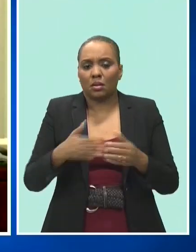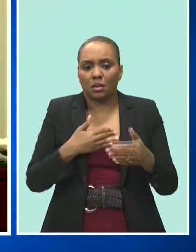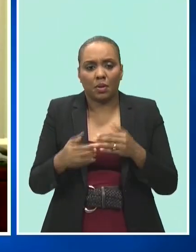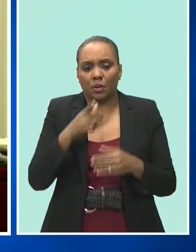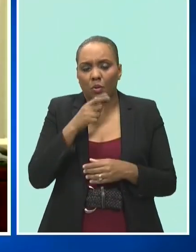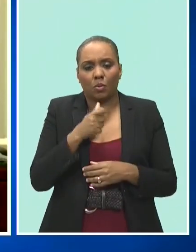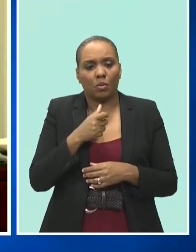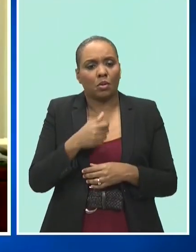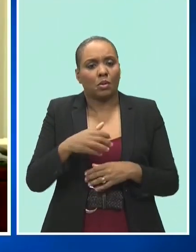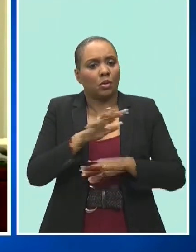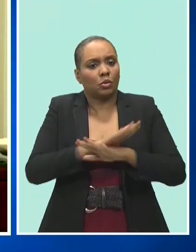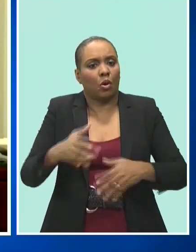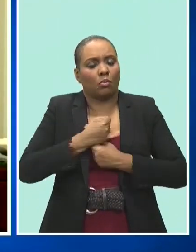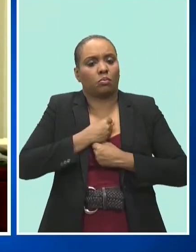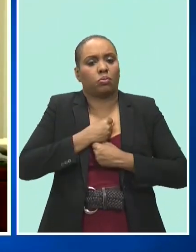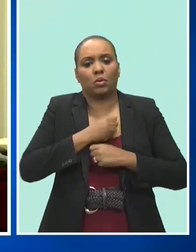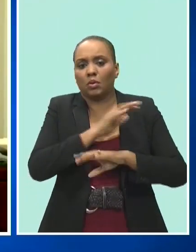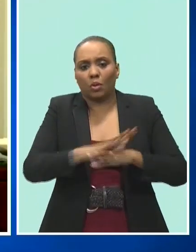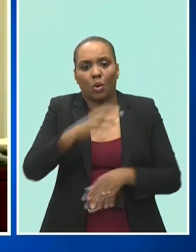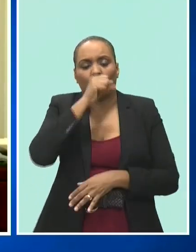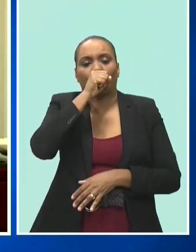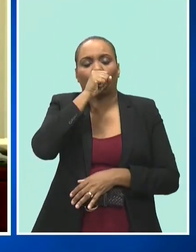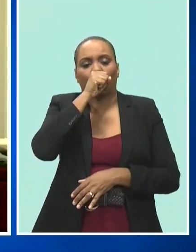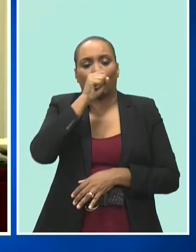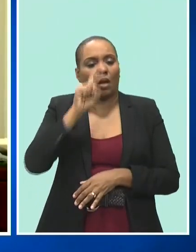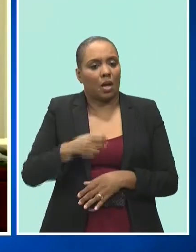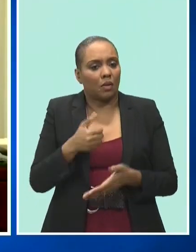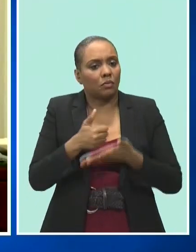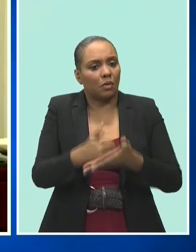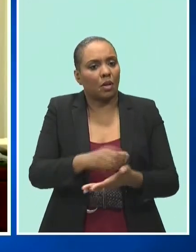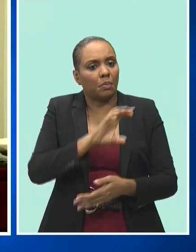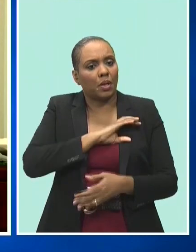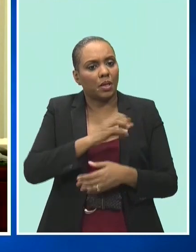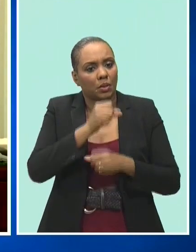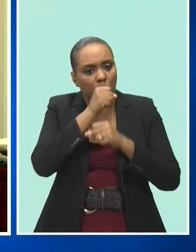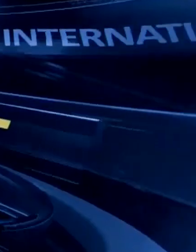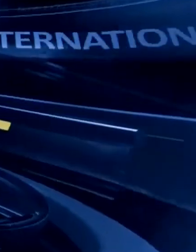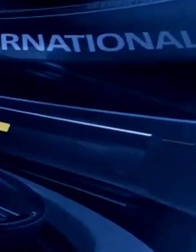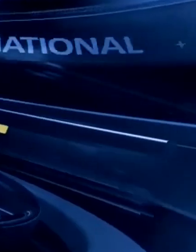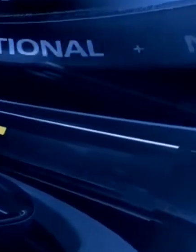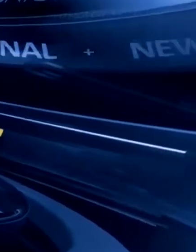Barbadians coming forward to support the efforts of the Royal Barbados Police Force.